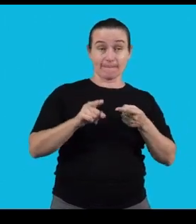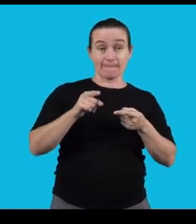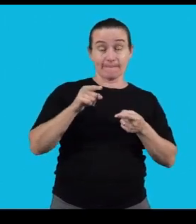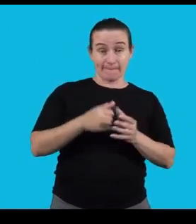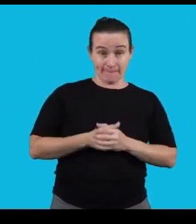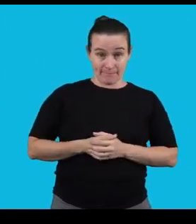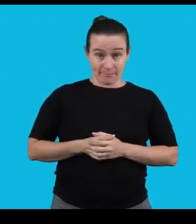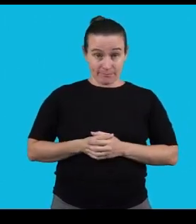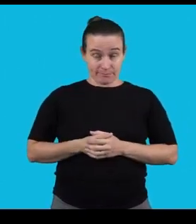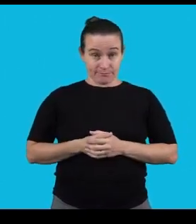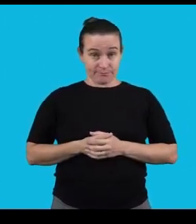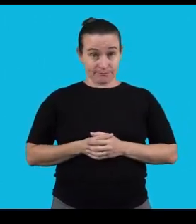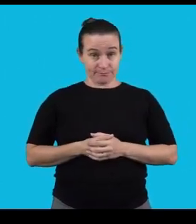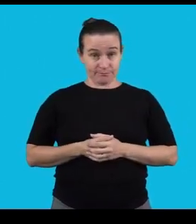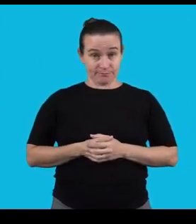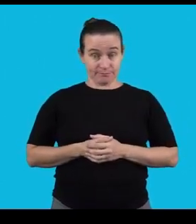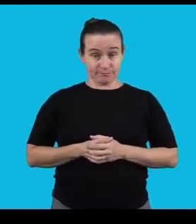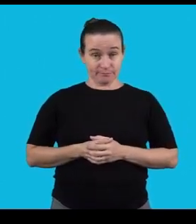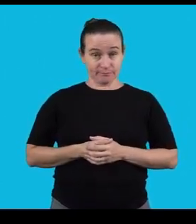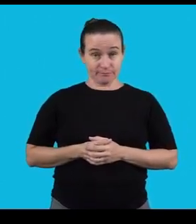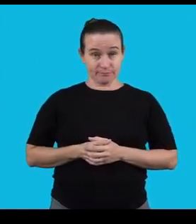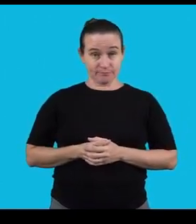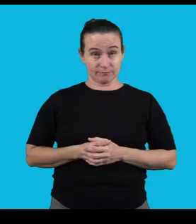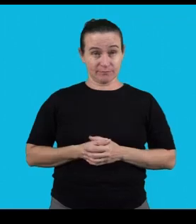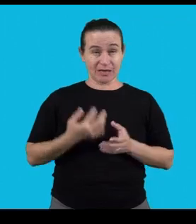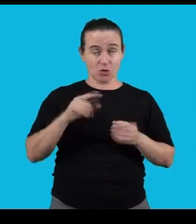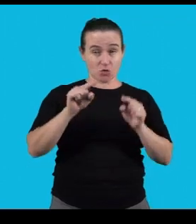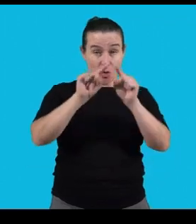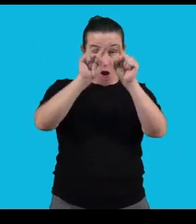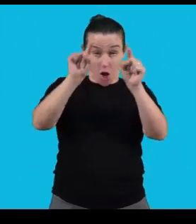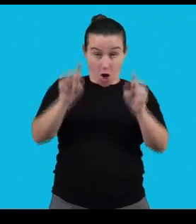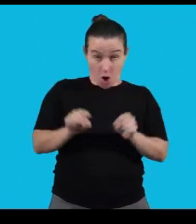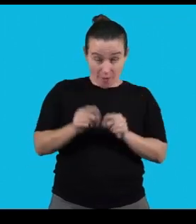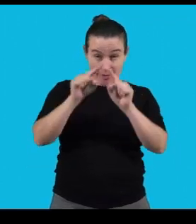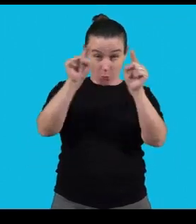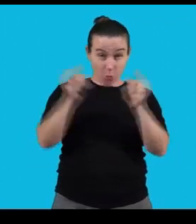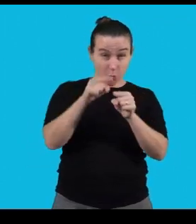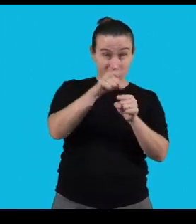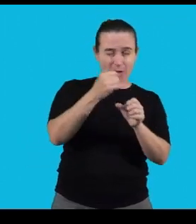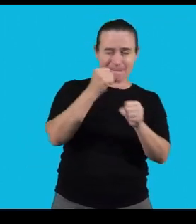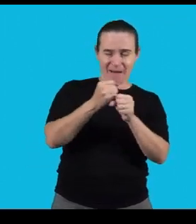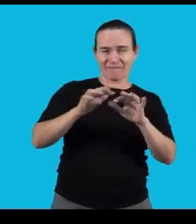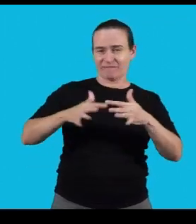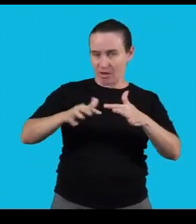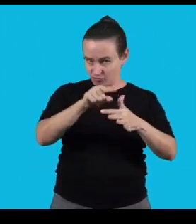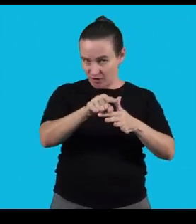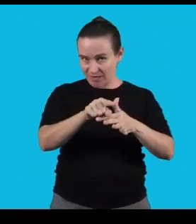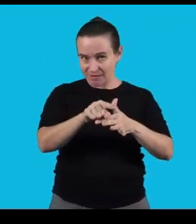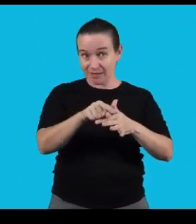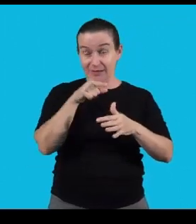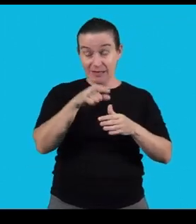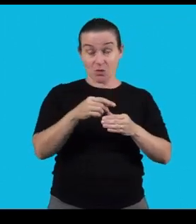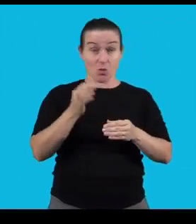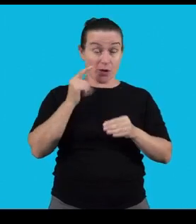come and they are going to now go to the oval window, making the oval window to